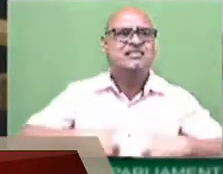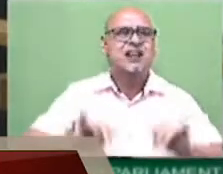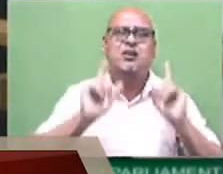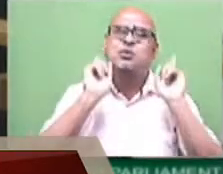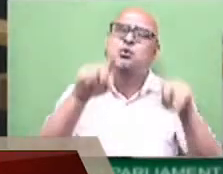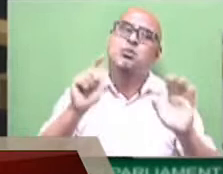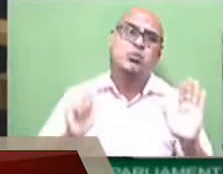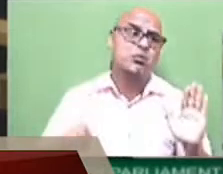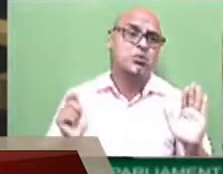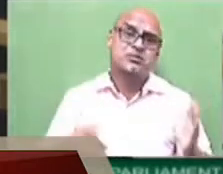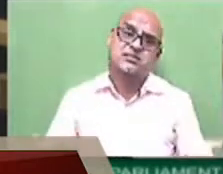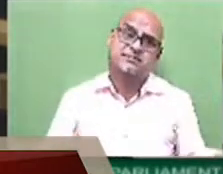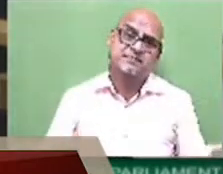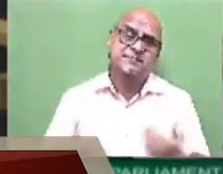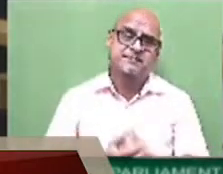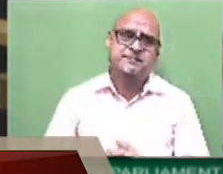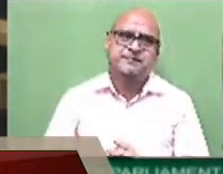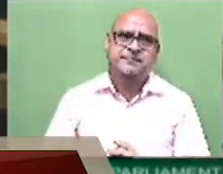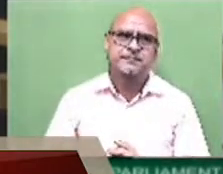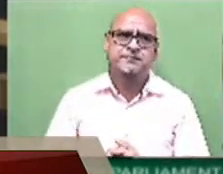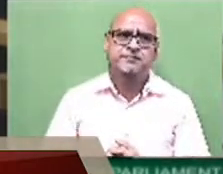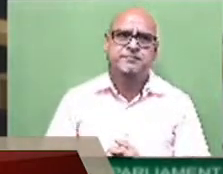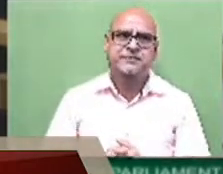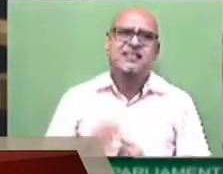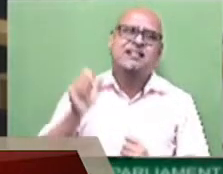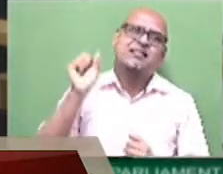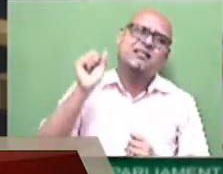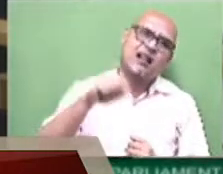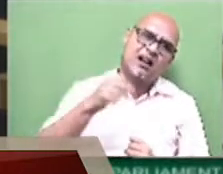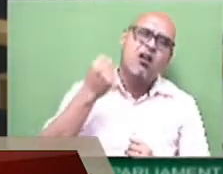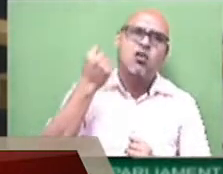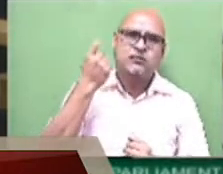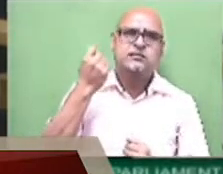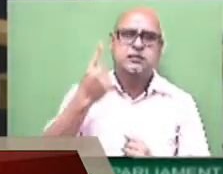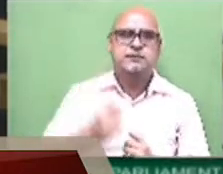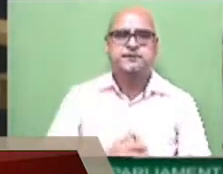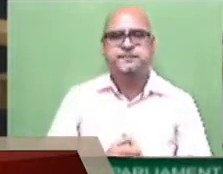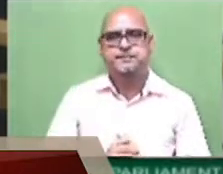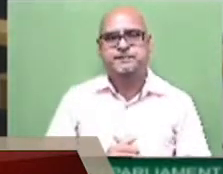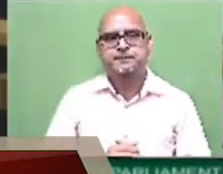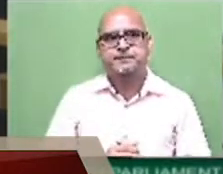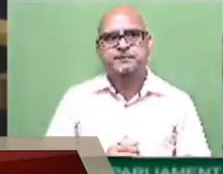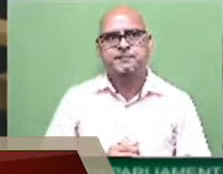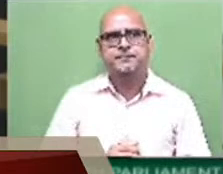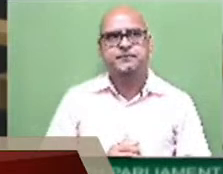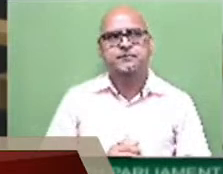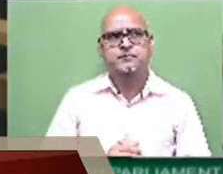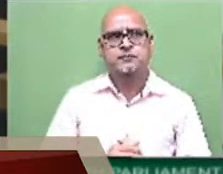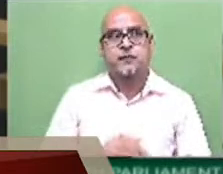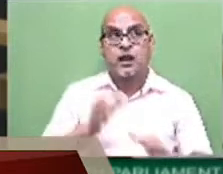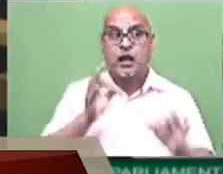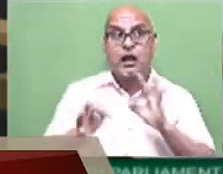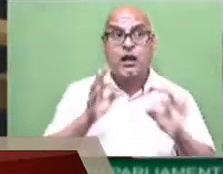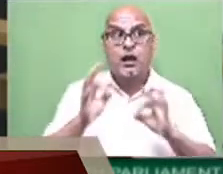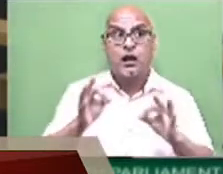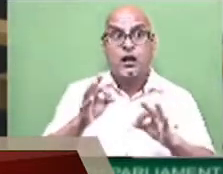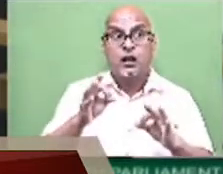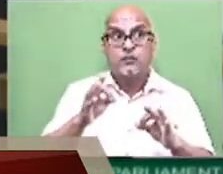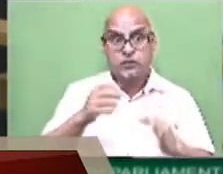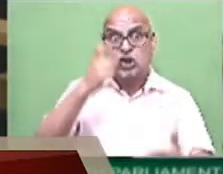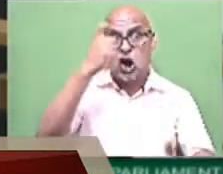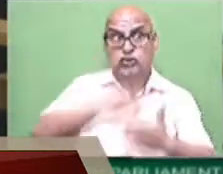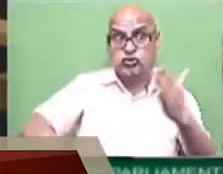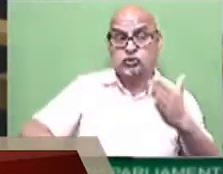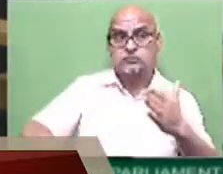So yes, we understand that there are two ways out of this thing. Either you pay the ticket, and within the time, you appeal the